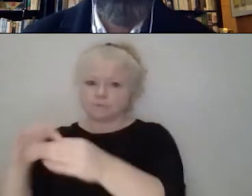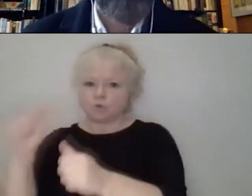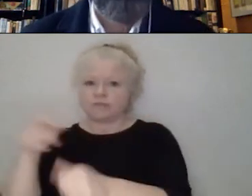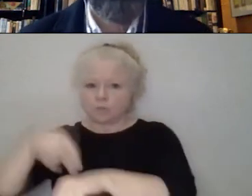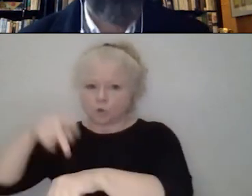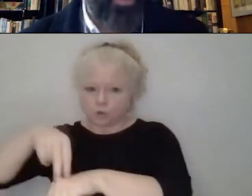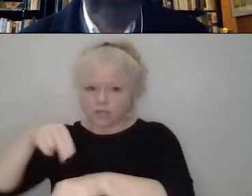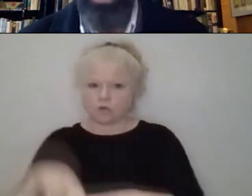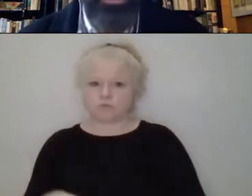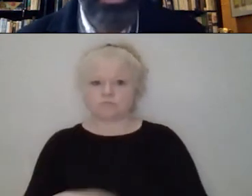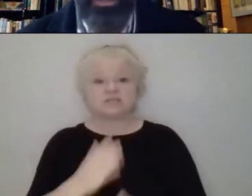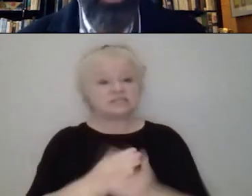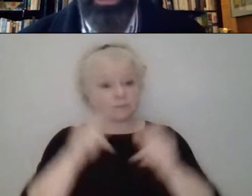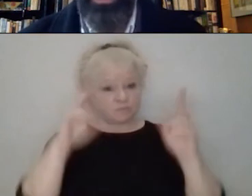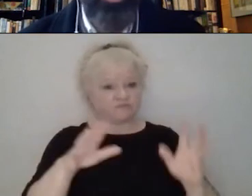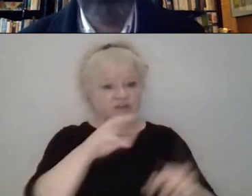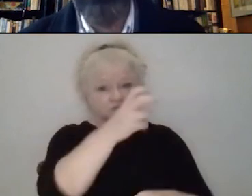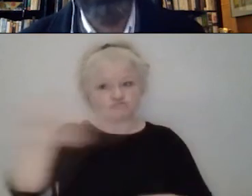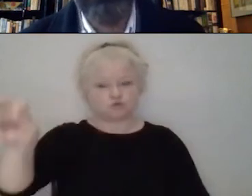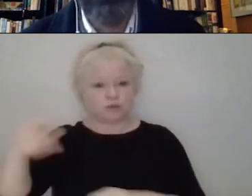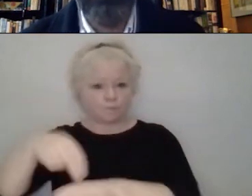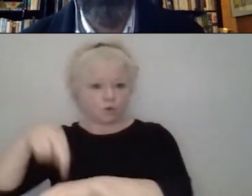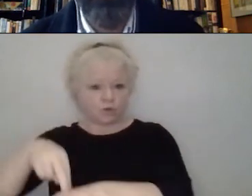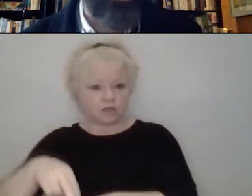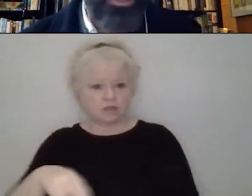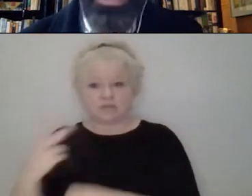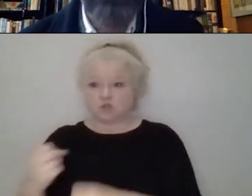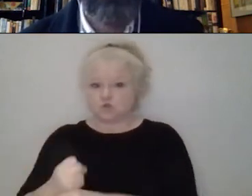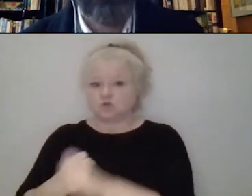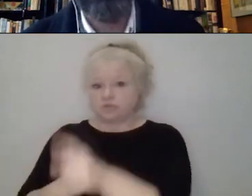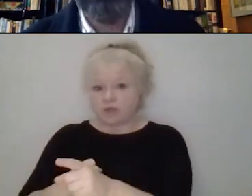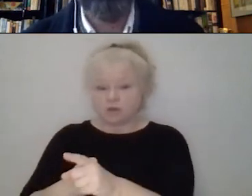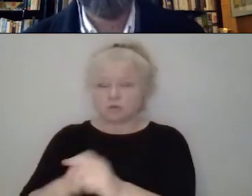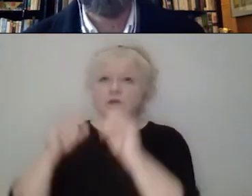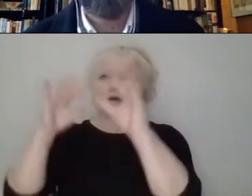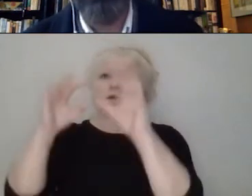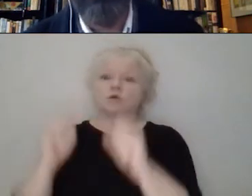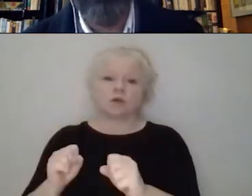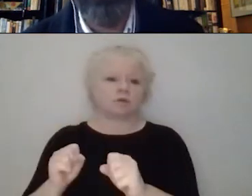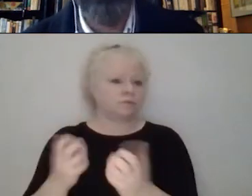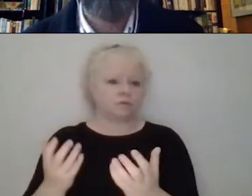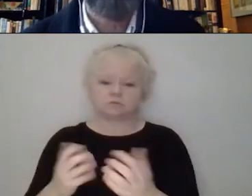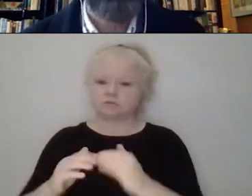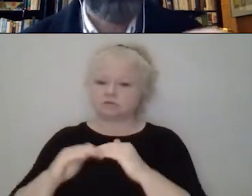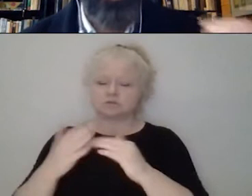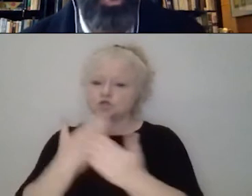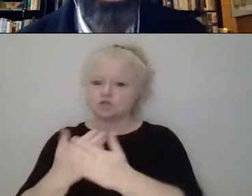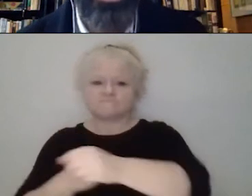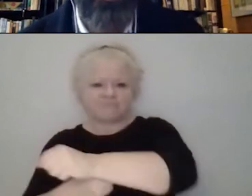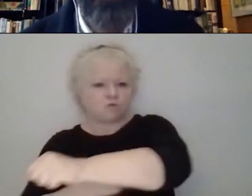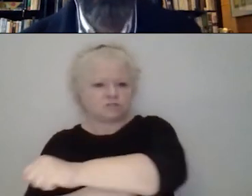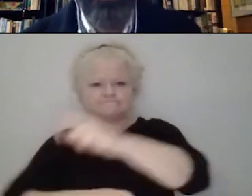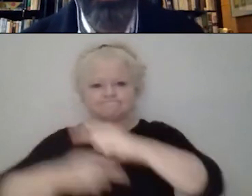Cornell. And that was amazing. I really, the 2 years that I spent in Puerto Rico was an incredible, solid foundation. But the